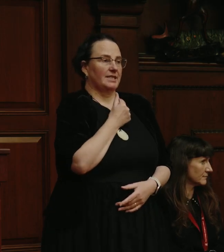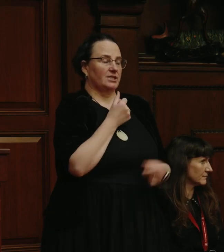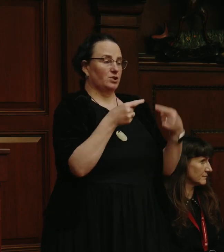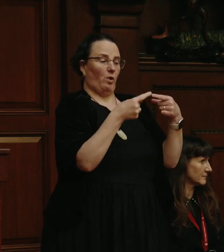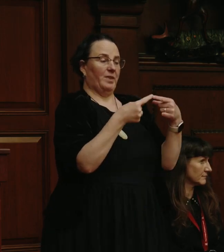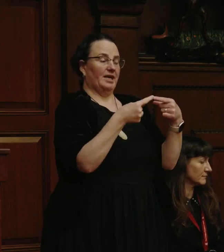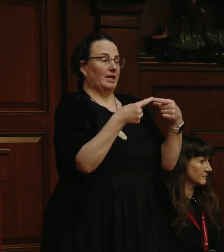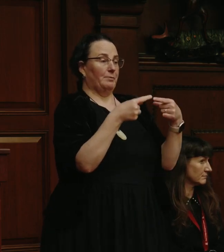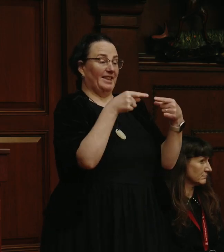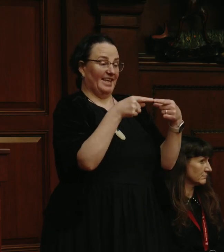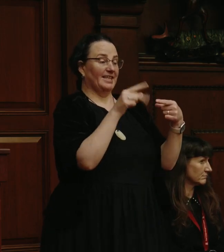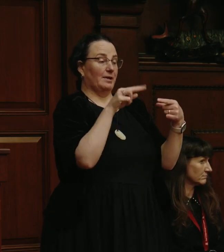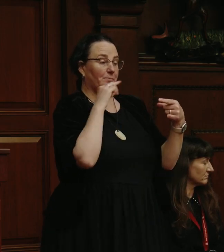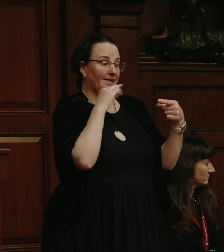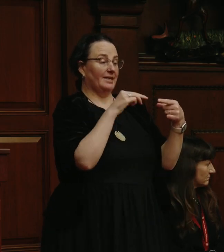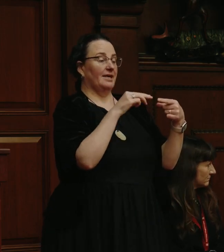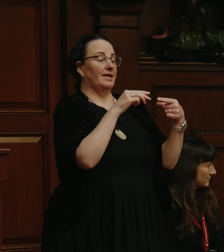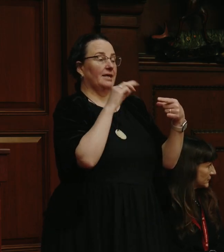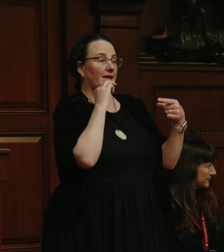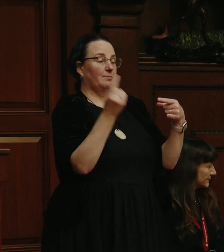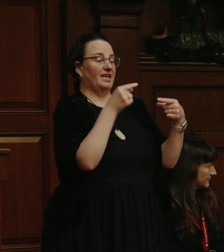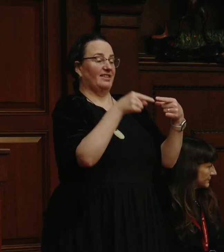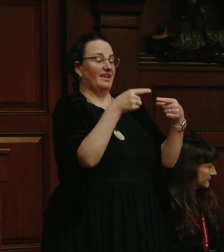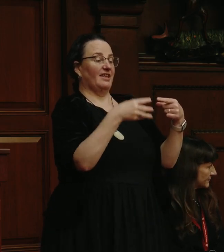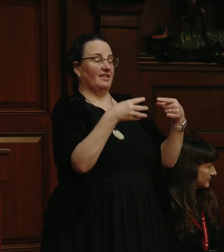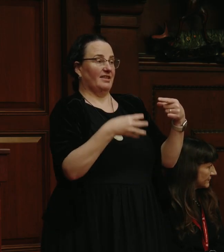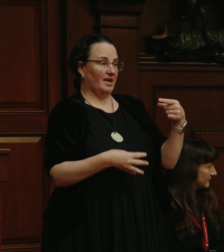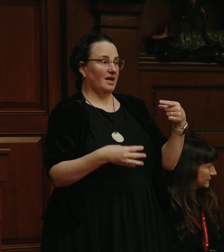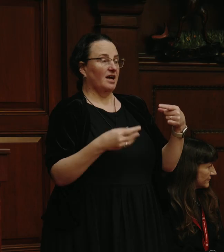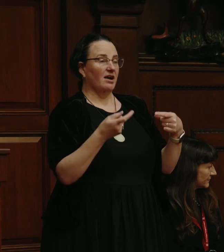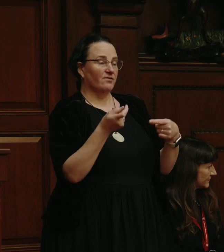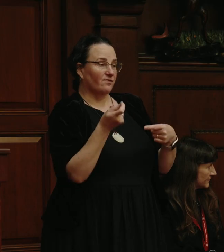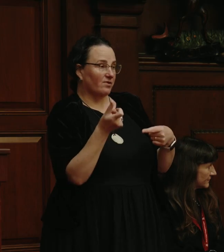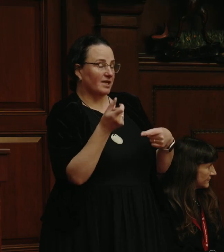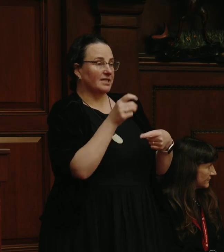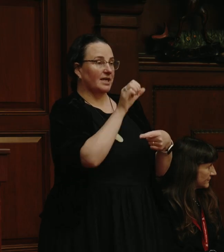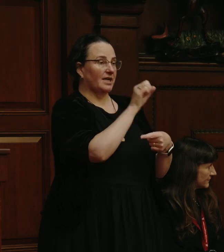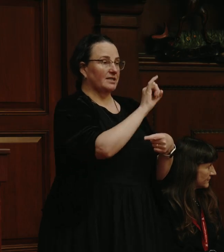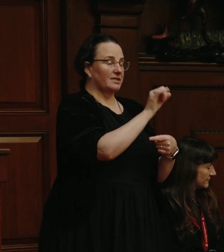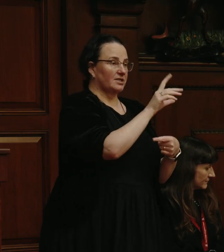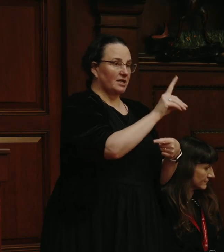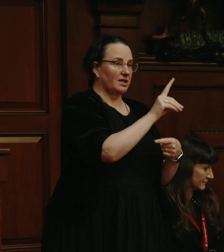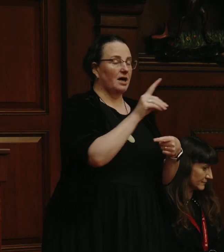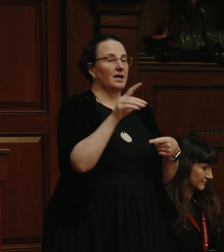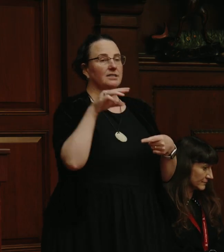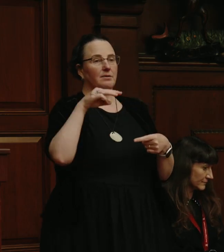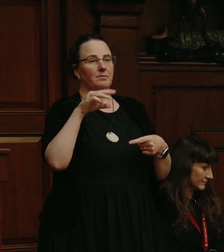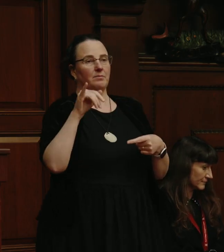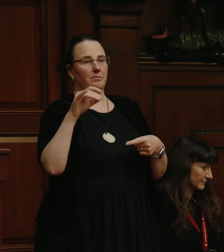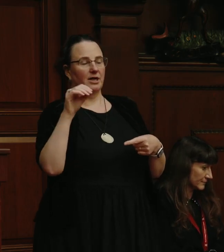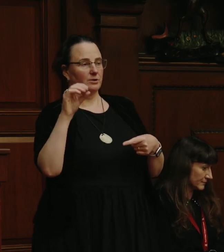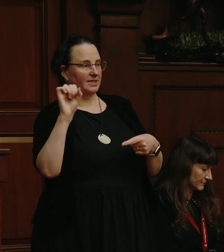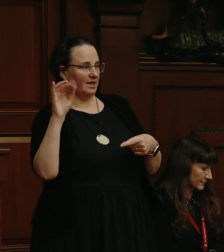multifactorial. So there would be a very rare cause of muscle weakness is when Sjögren's overlaps with myositis. So that would be